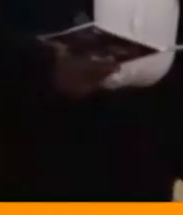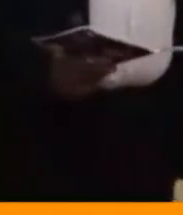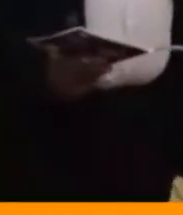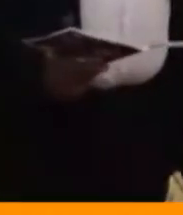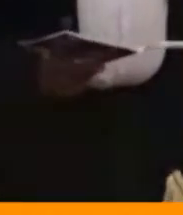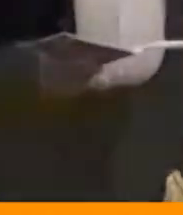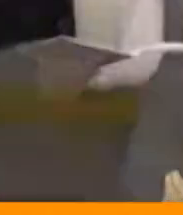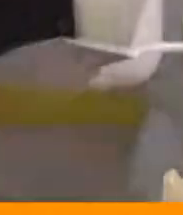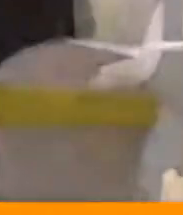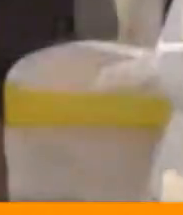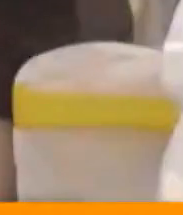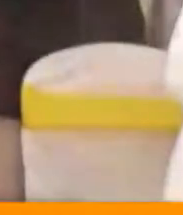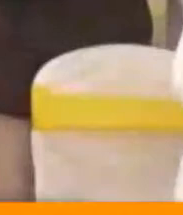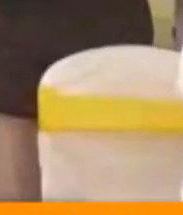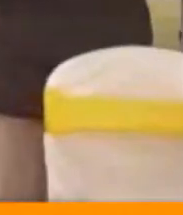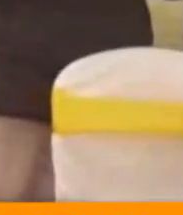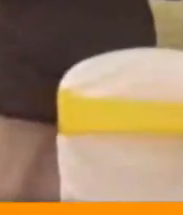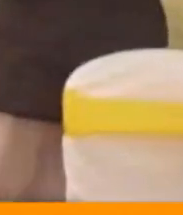foreign